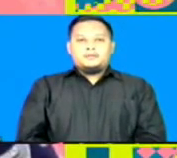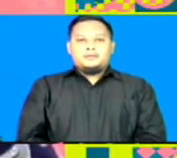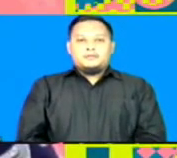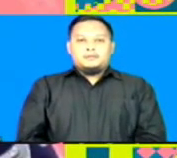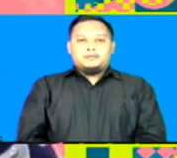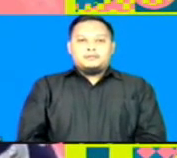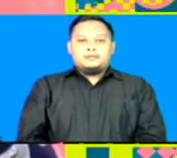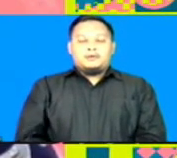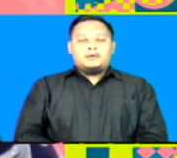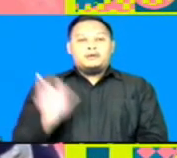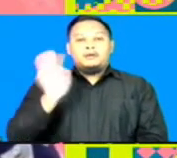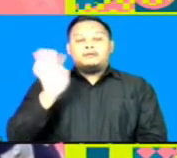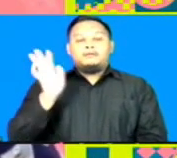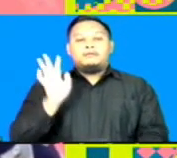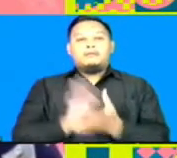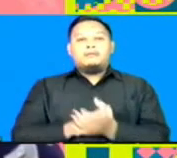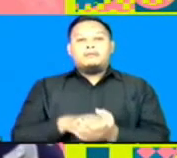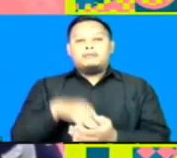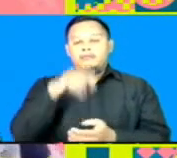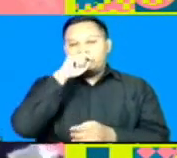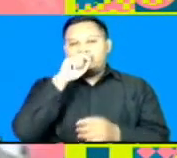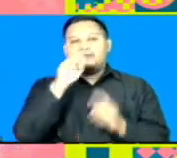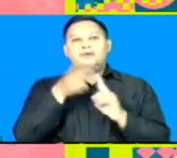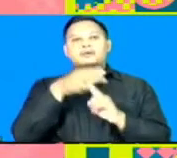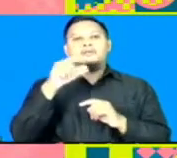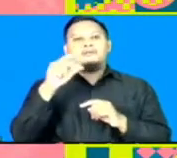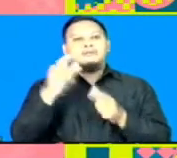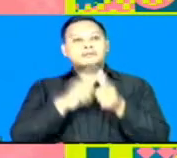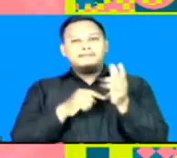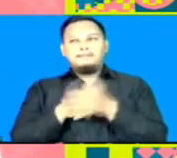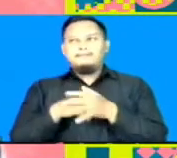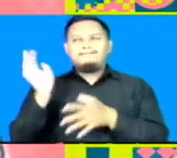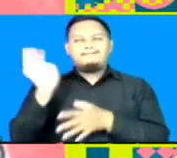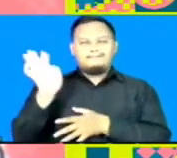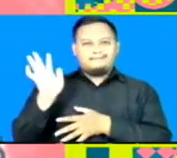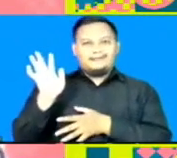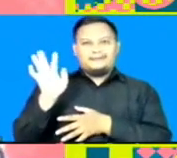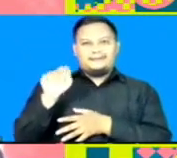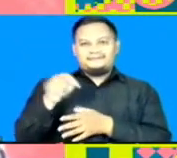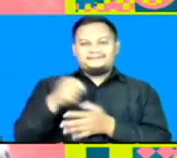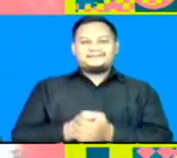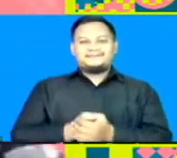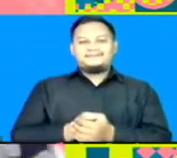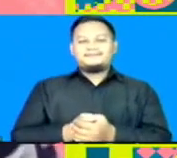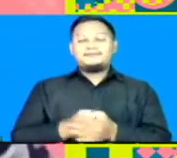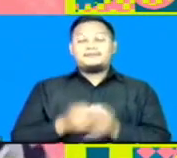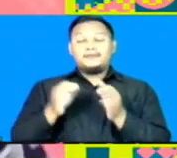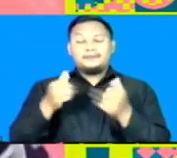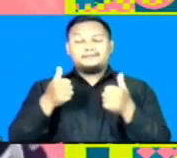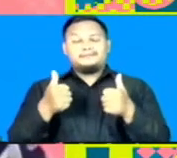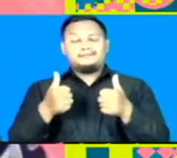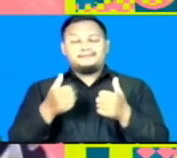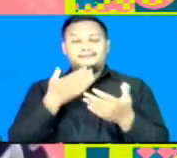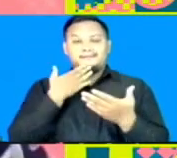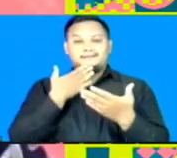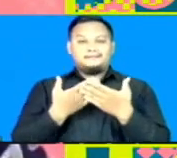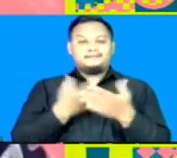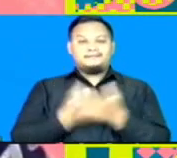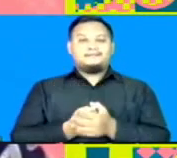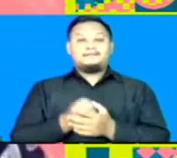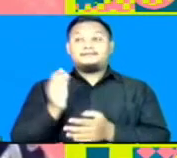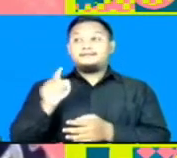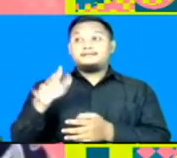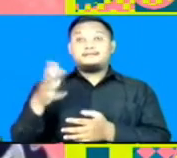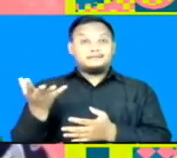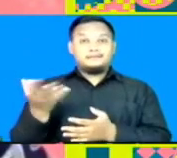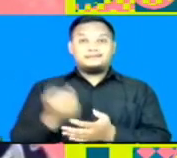Hello, Pak Ferry, how are you? I'm good. How are you? How are you doing? Great, everything is great here.